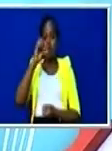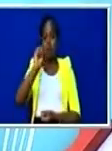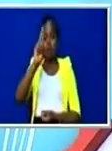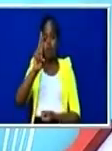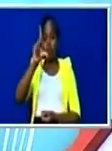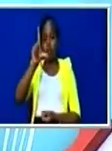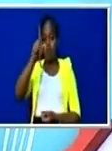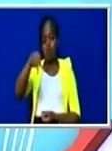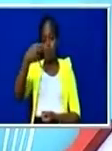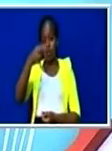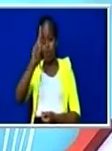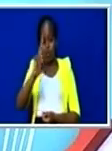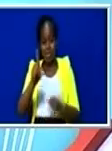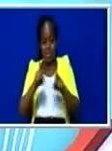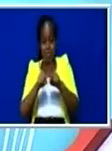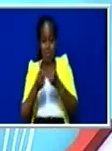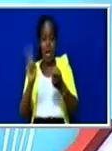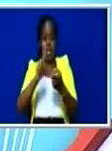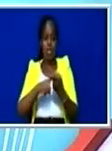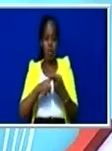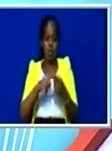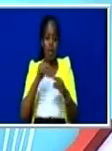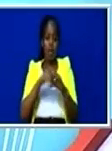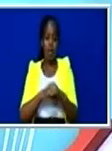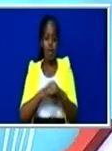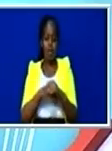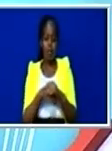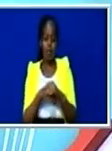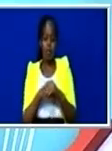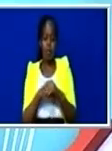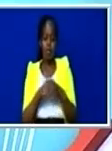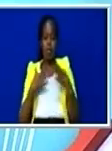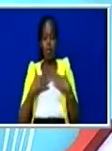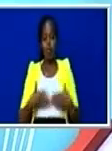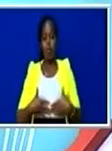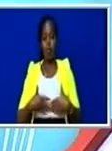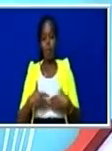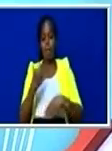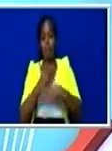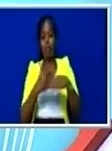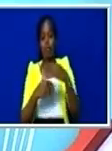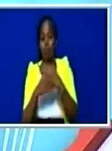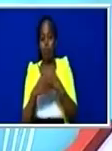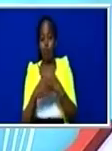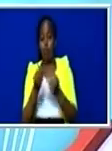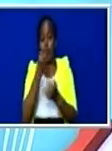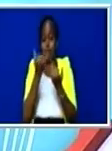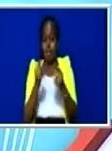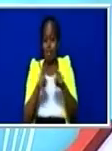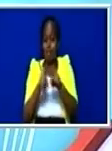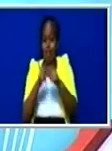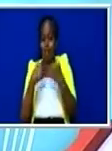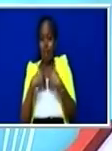is also an element, an additional element In that is found in Proteins. proteins. Then we